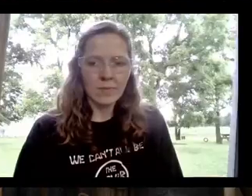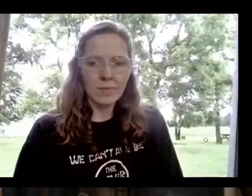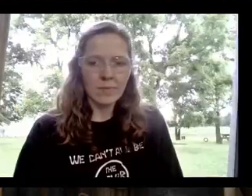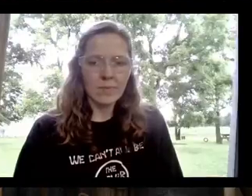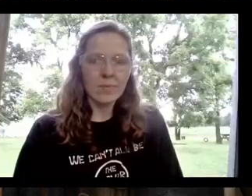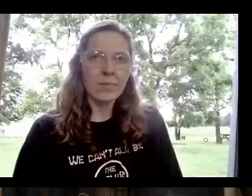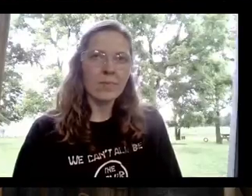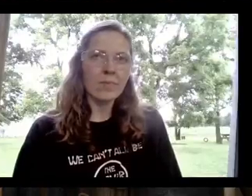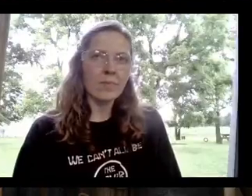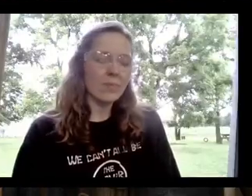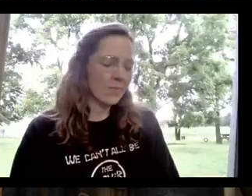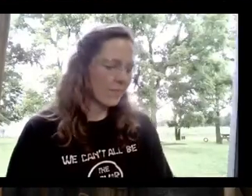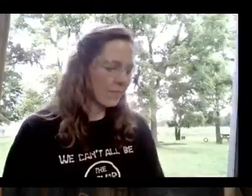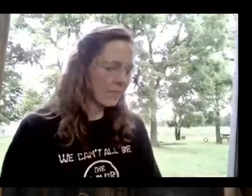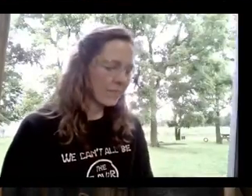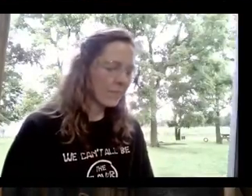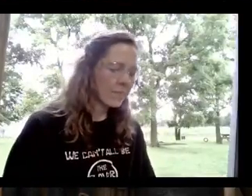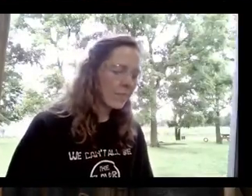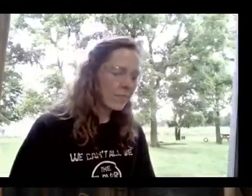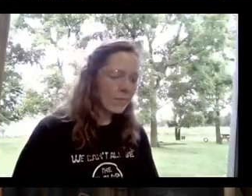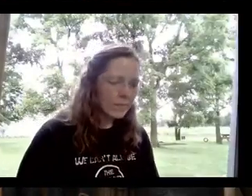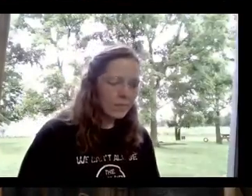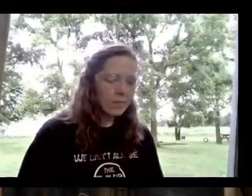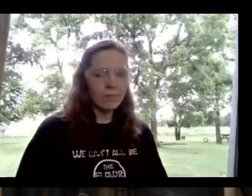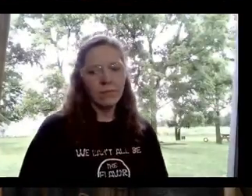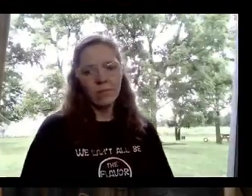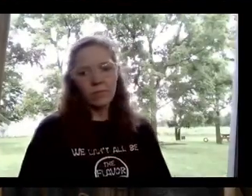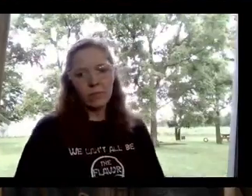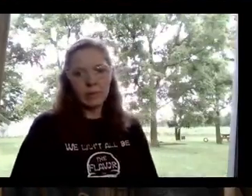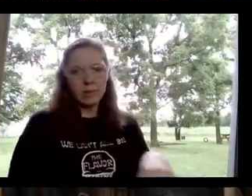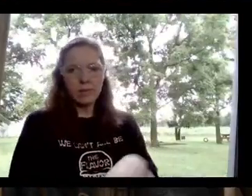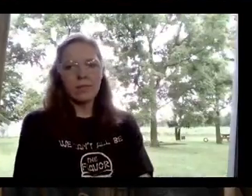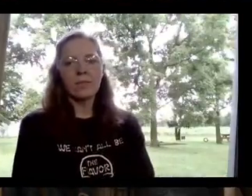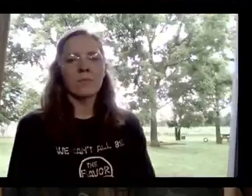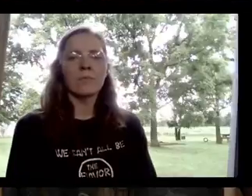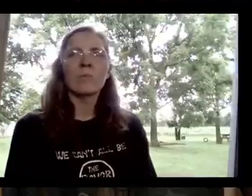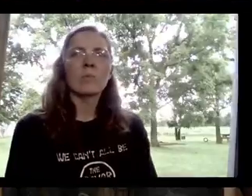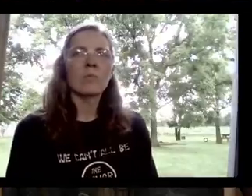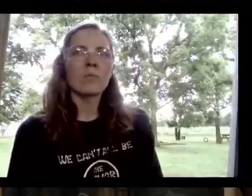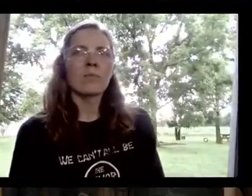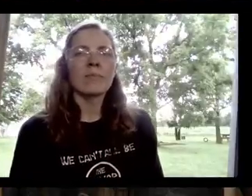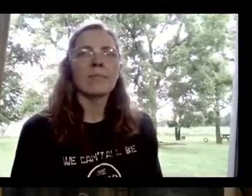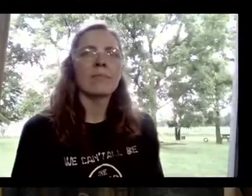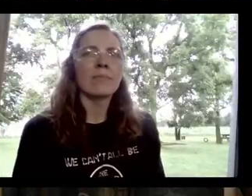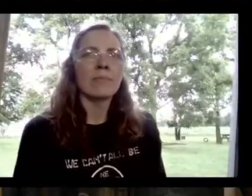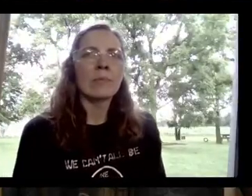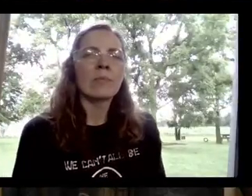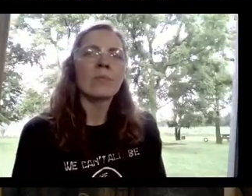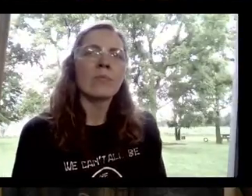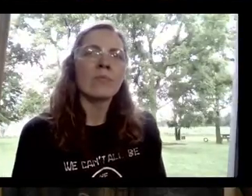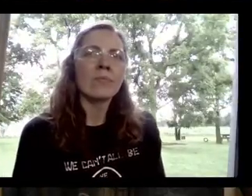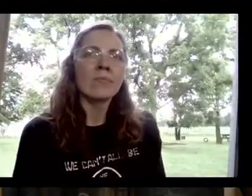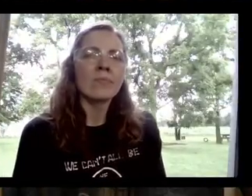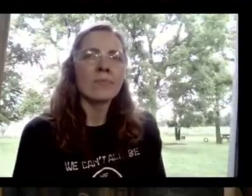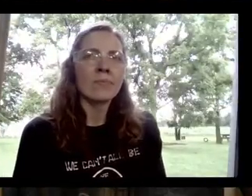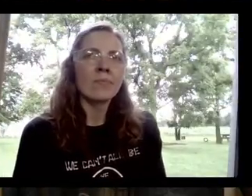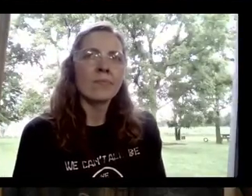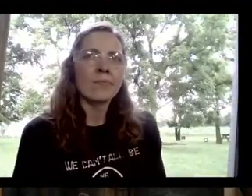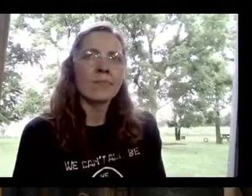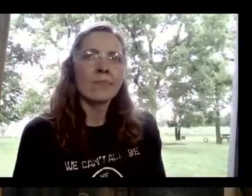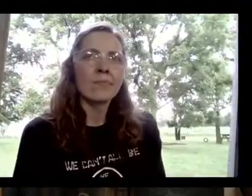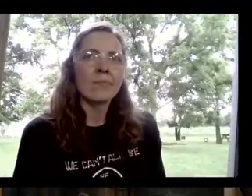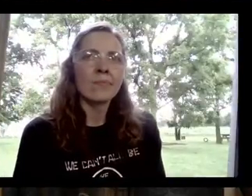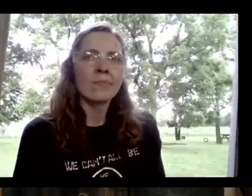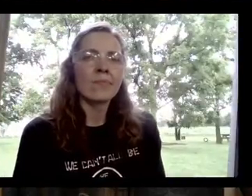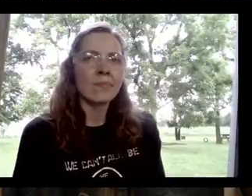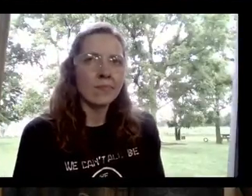it. Whack it in the post vise, and what'll happen is it'll split at that saw cut, and it'll